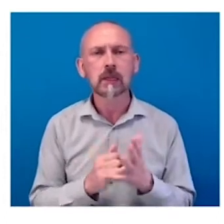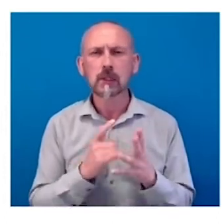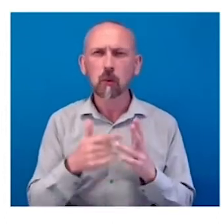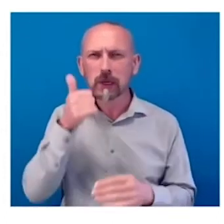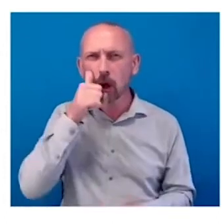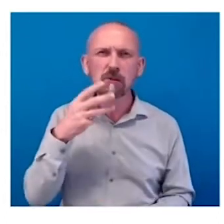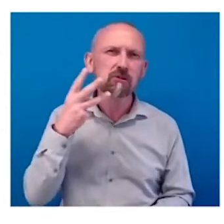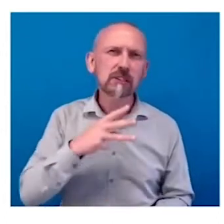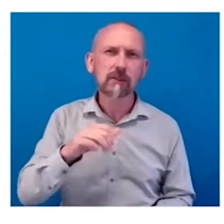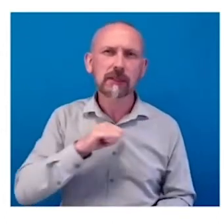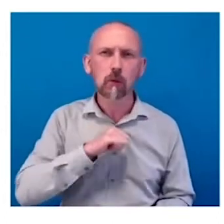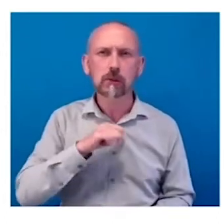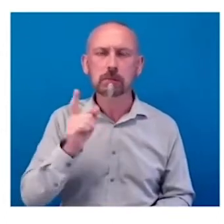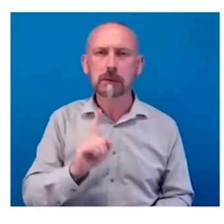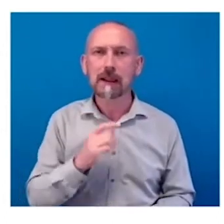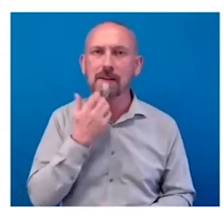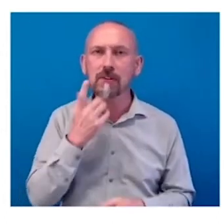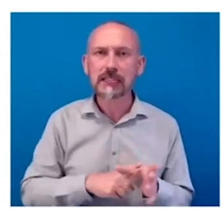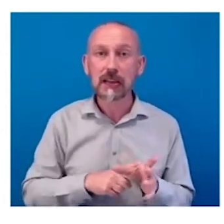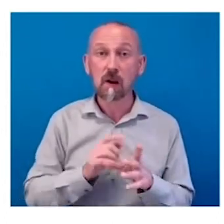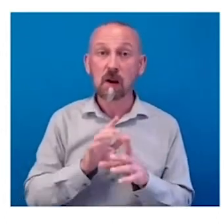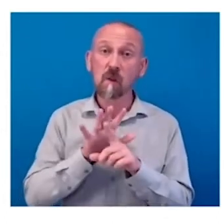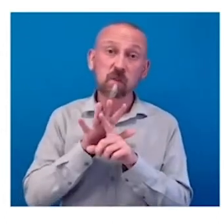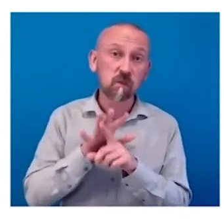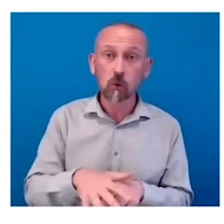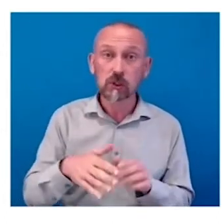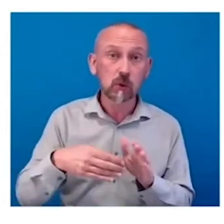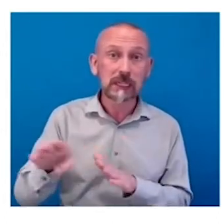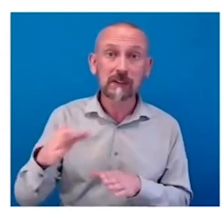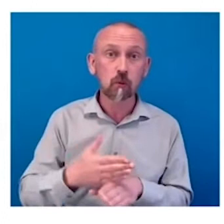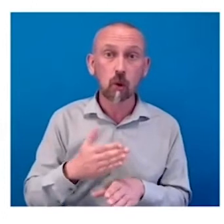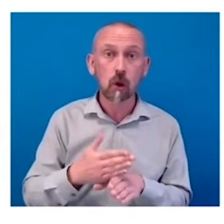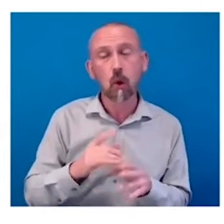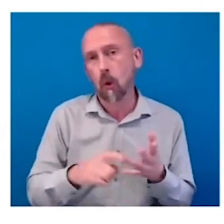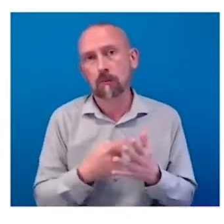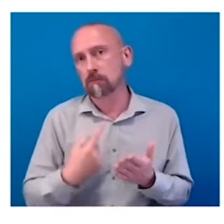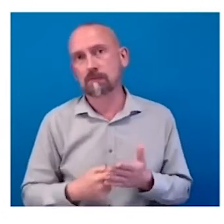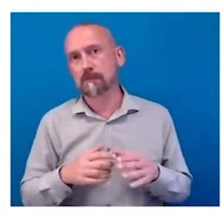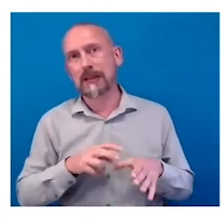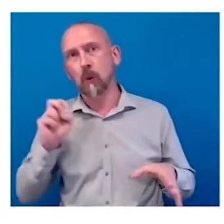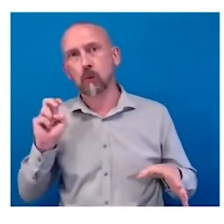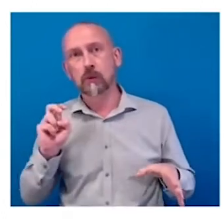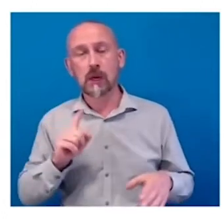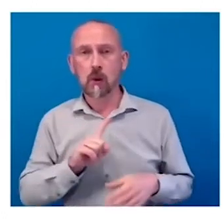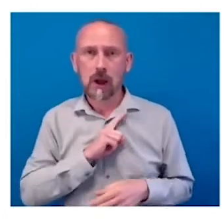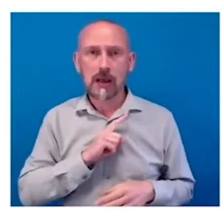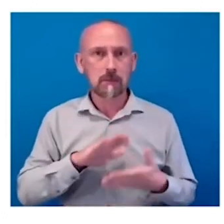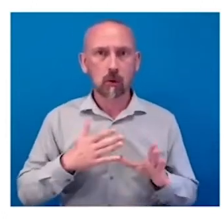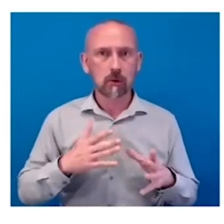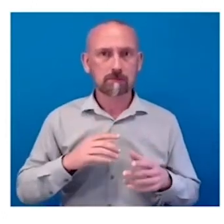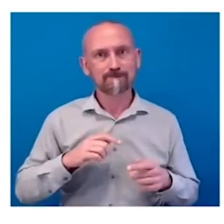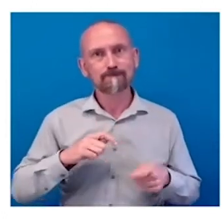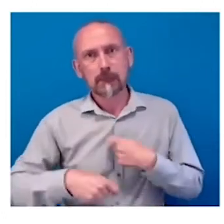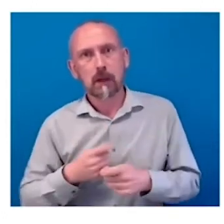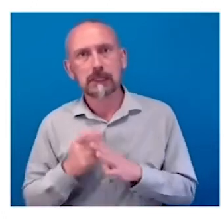are forced to leave work or move out of work as a result of an acquired disability or long-term condition. So that's a really important aspect.